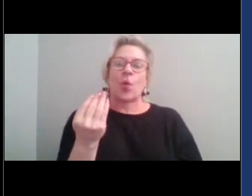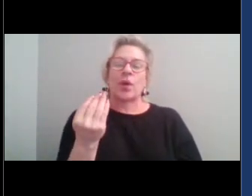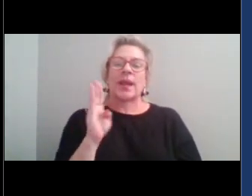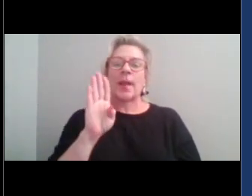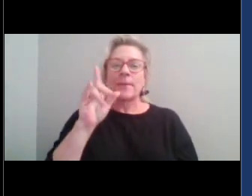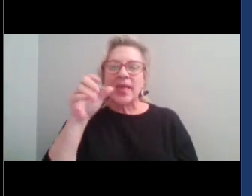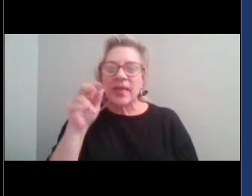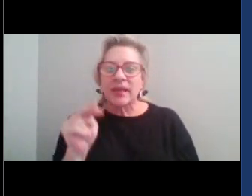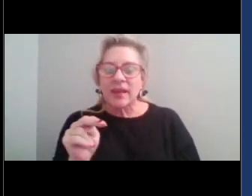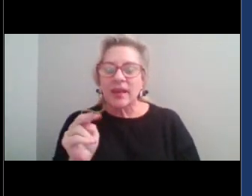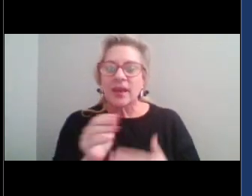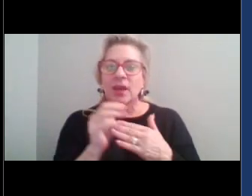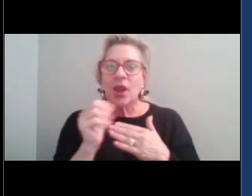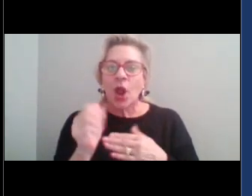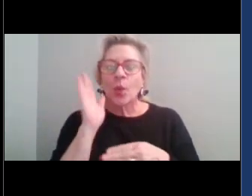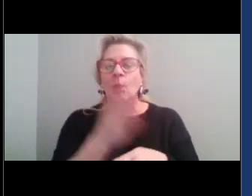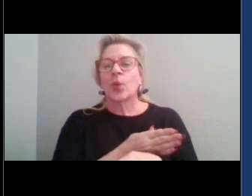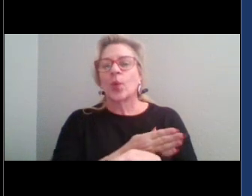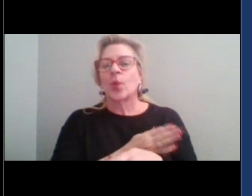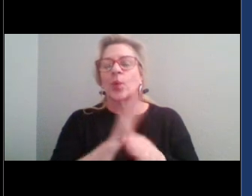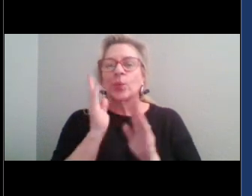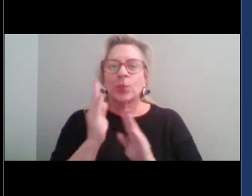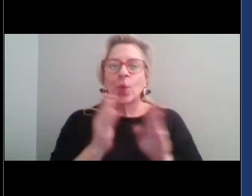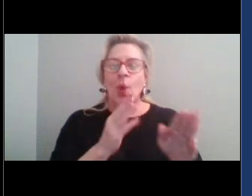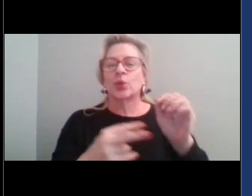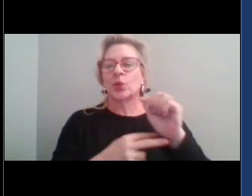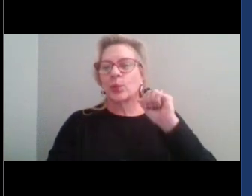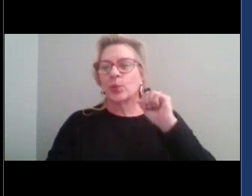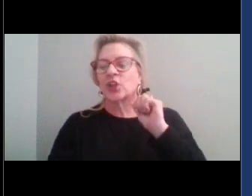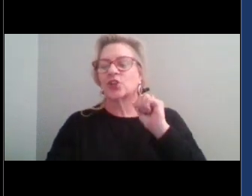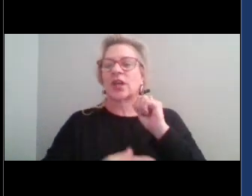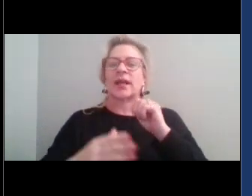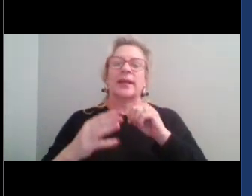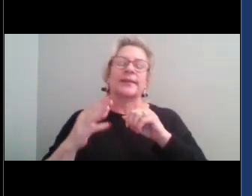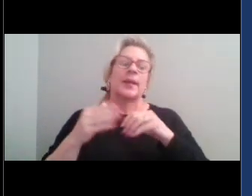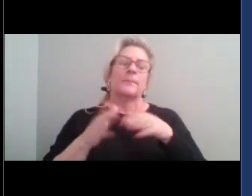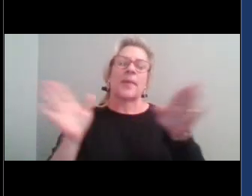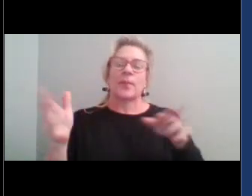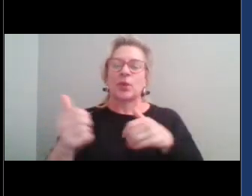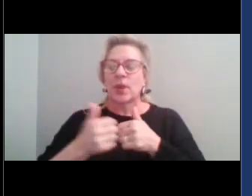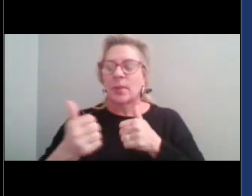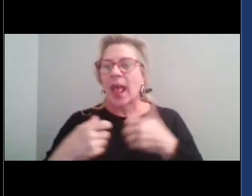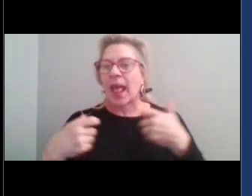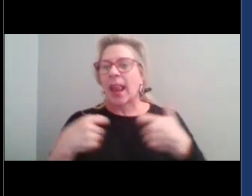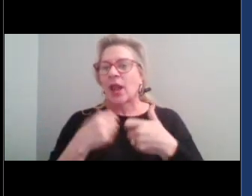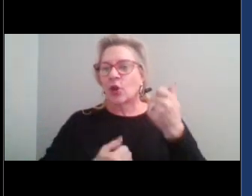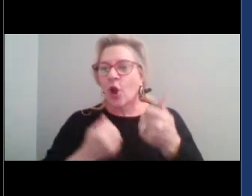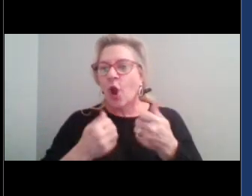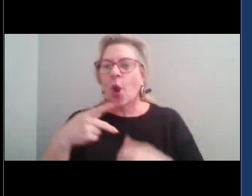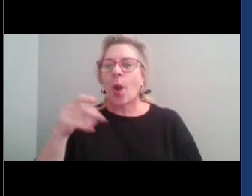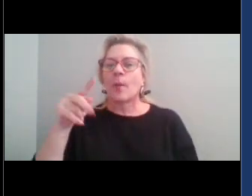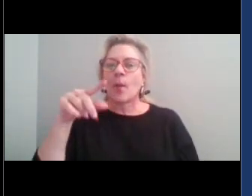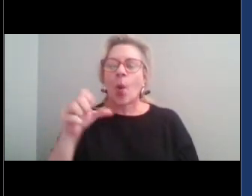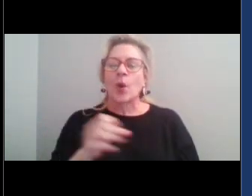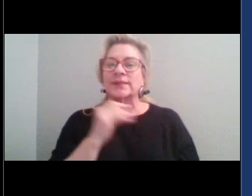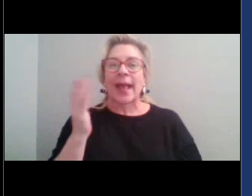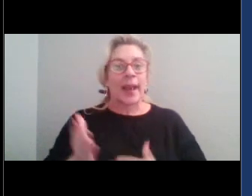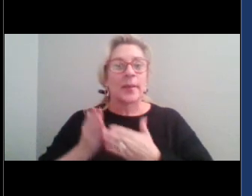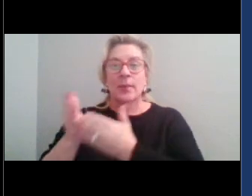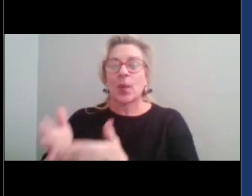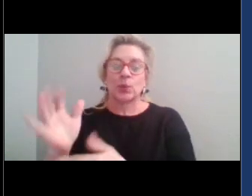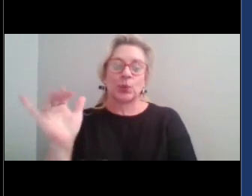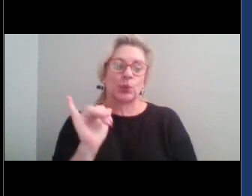money that will go to improve roads, bridges, public transportation, electric vehicles, ports, and waterways.